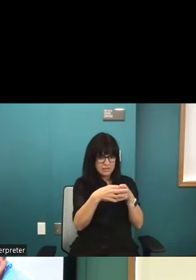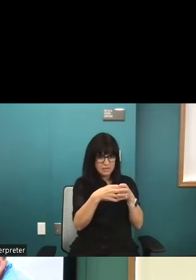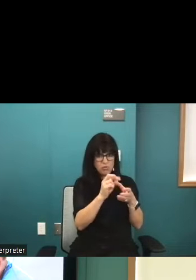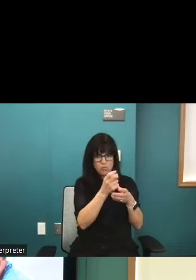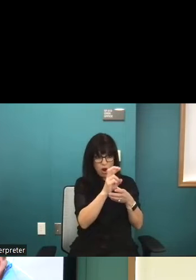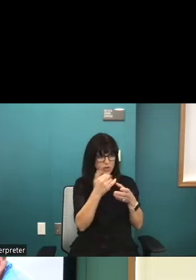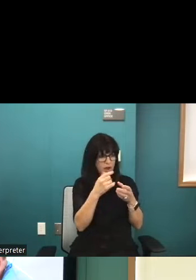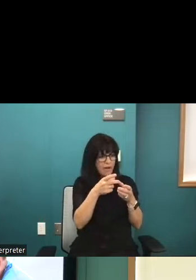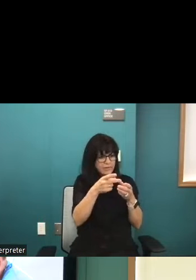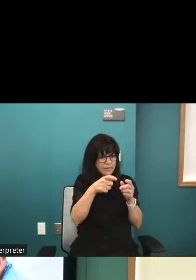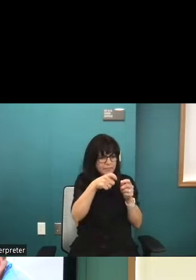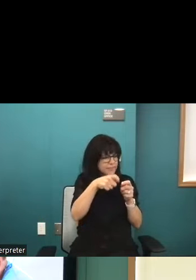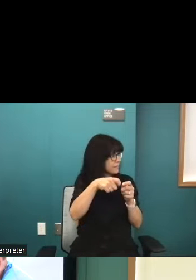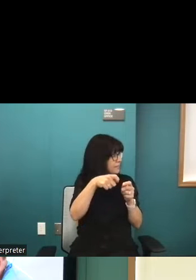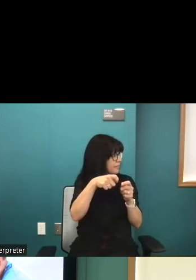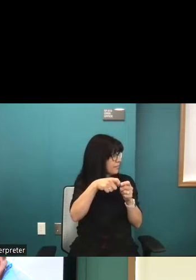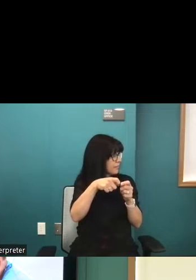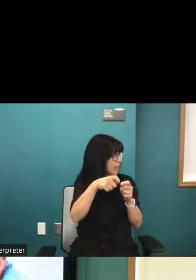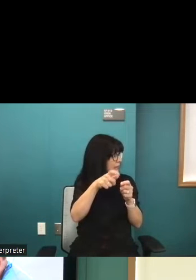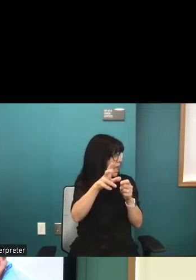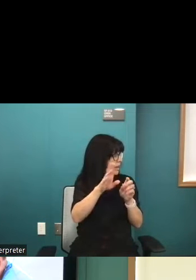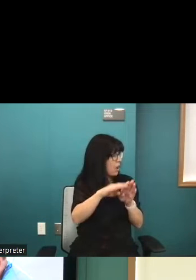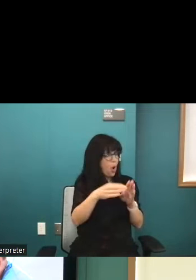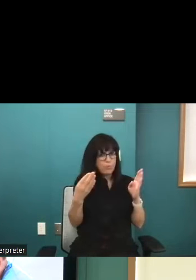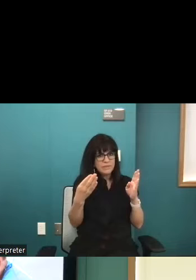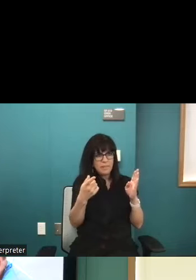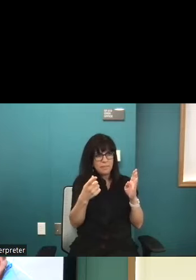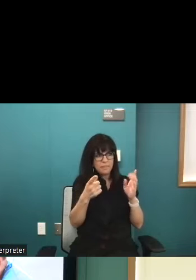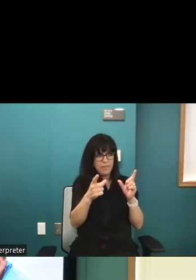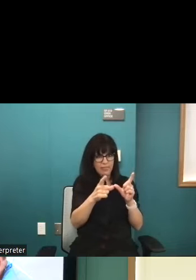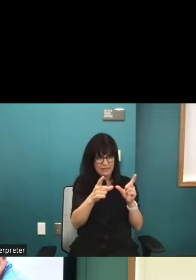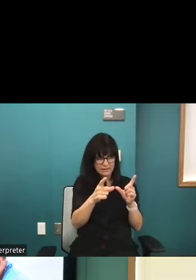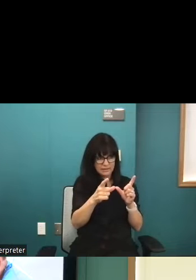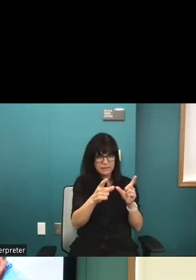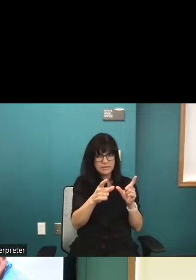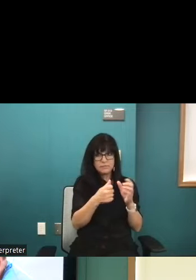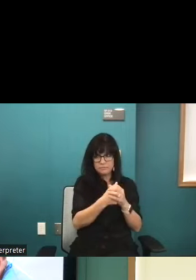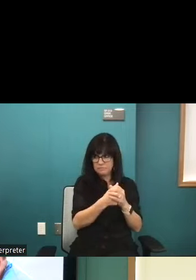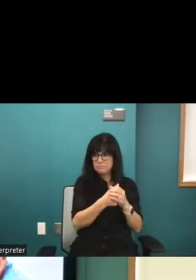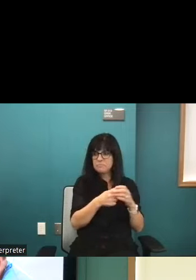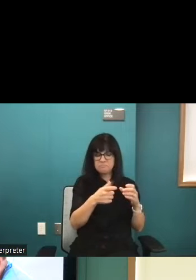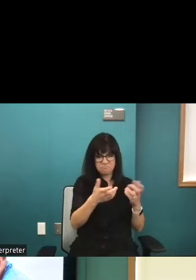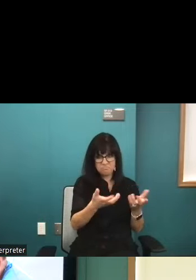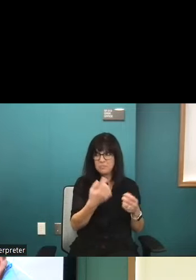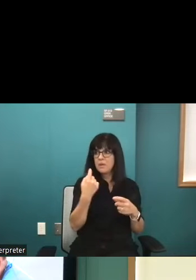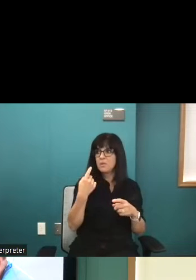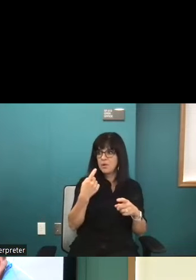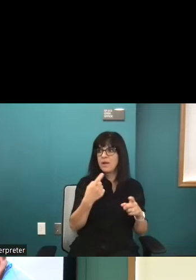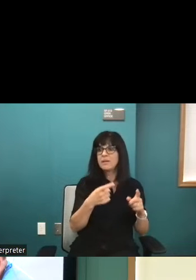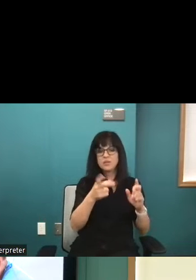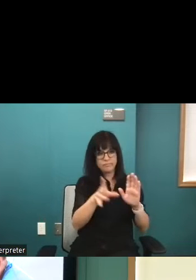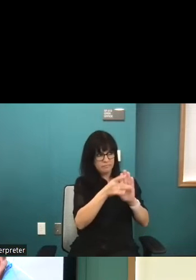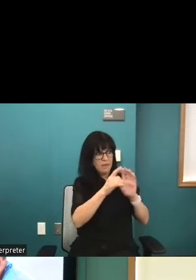Roger, there's a little pin tool in the back you hold, and then it opens up the license in their processor. So, but for the school